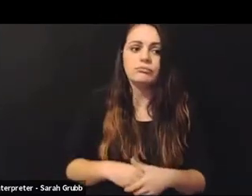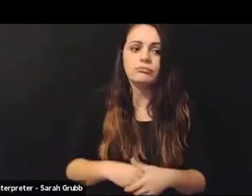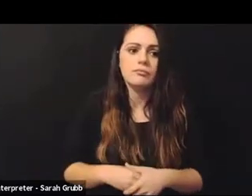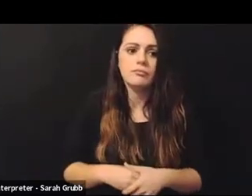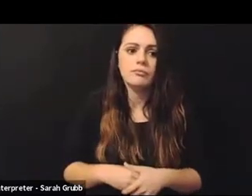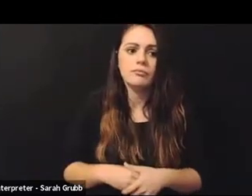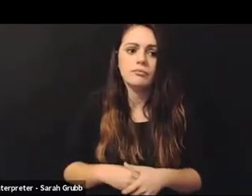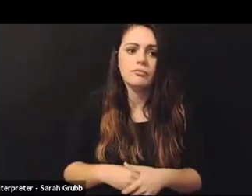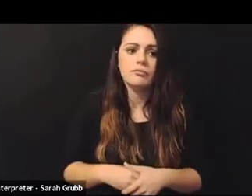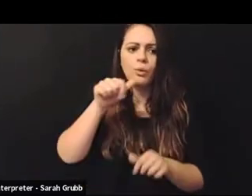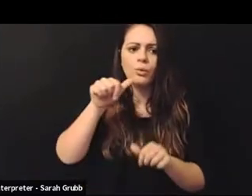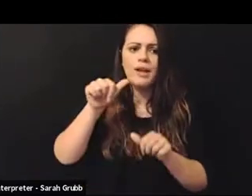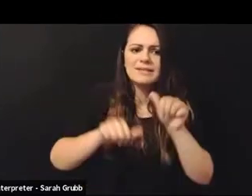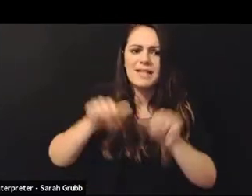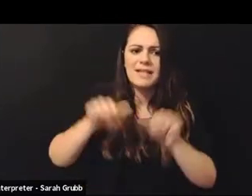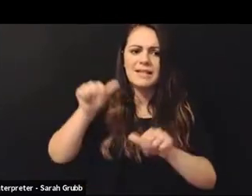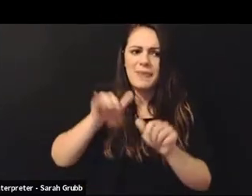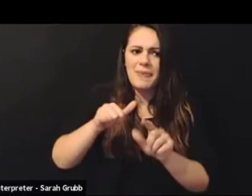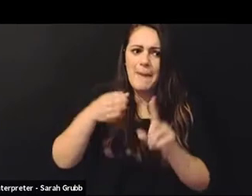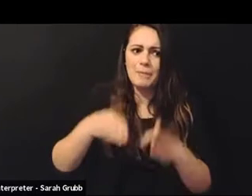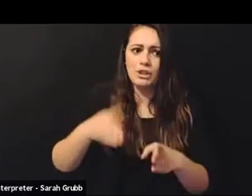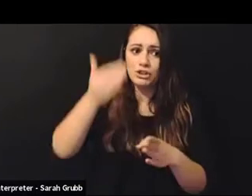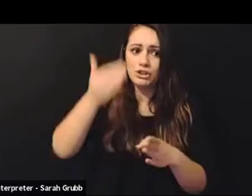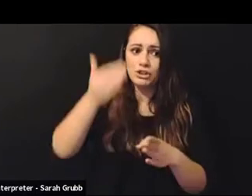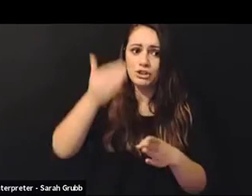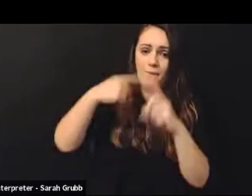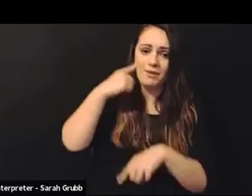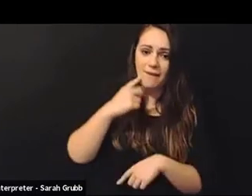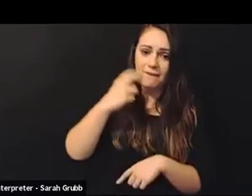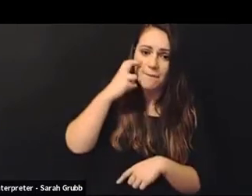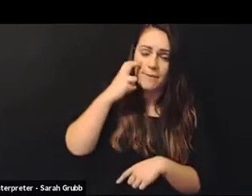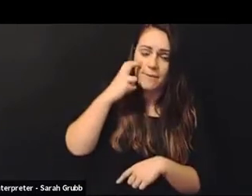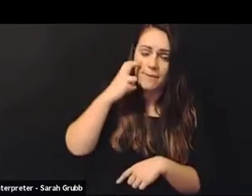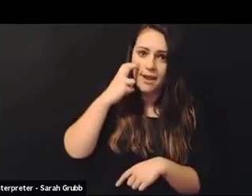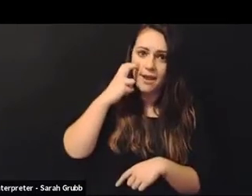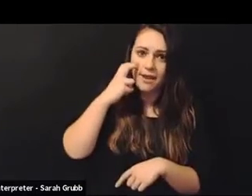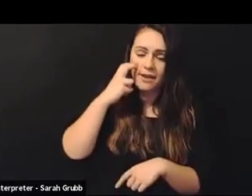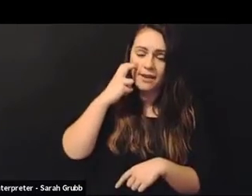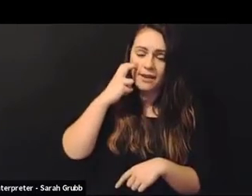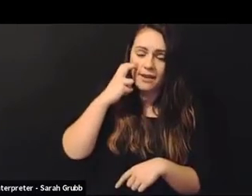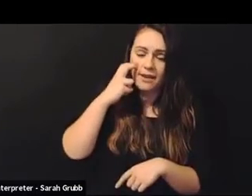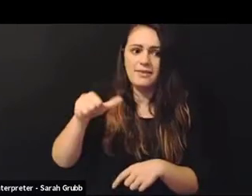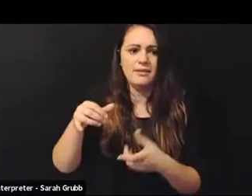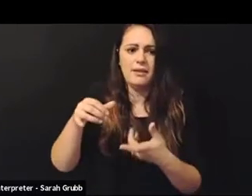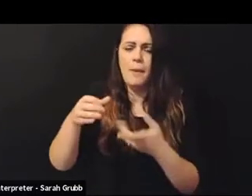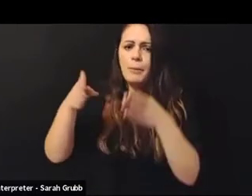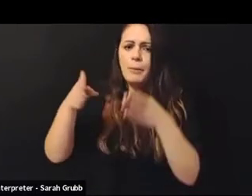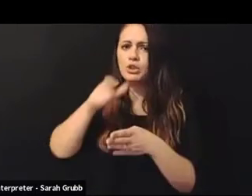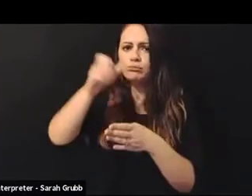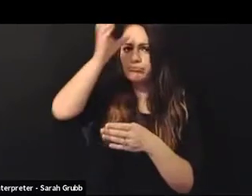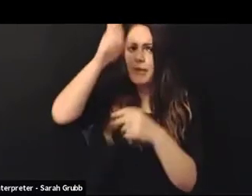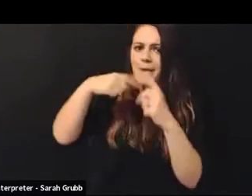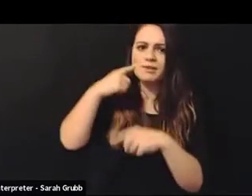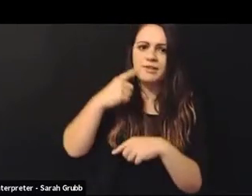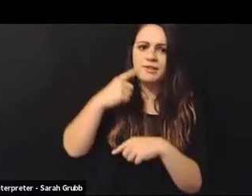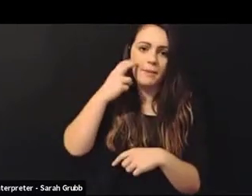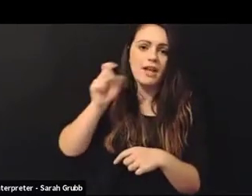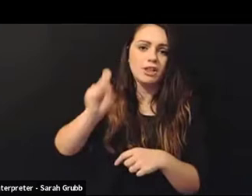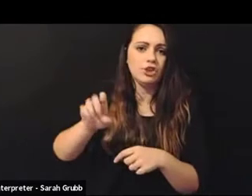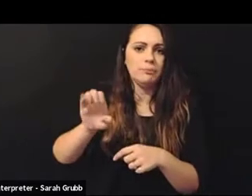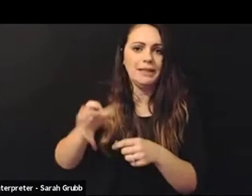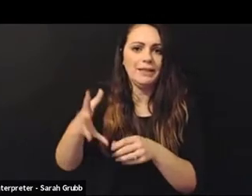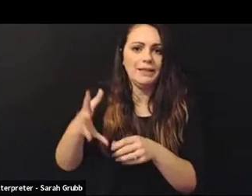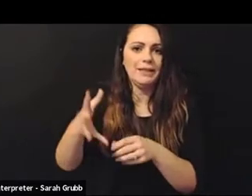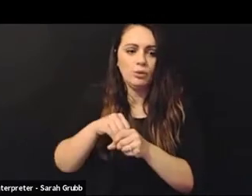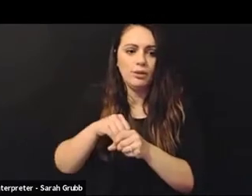know deafblind education? So it has to include someone that knows that. The other thing to think about is, what's